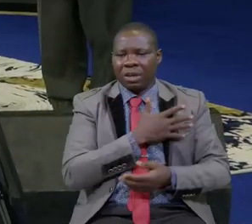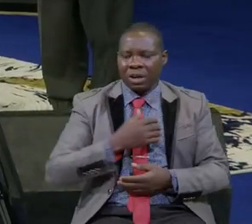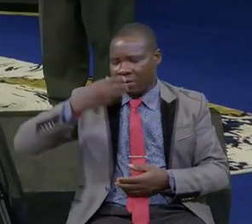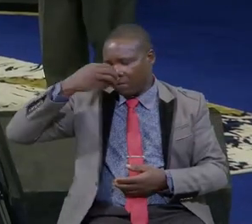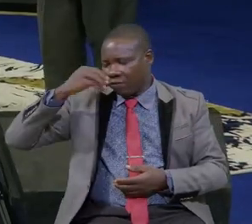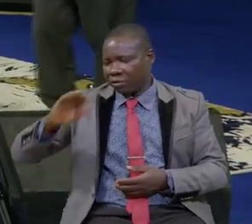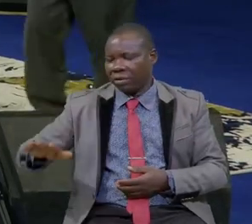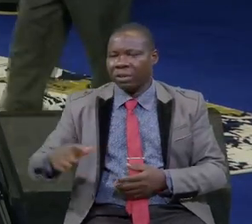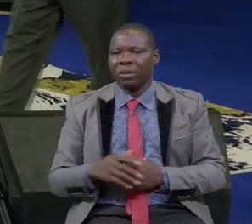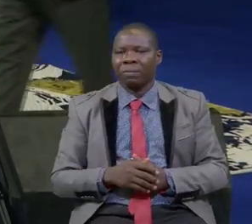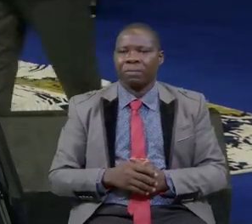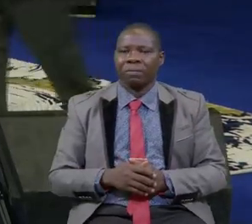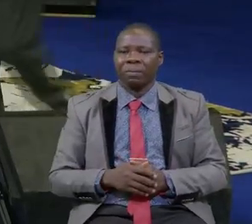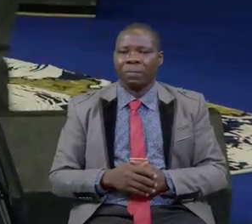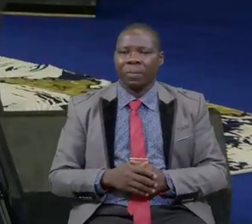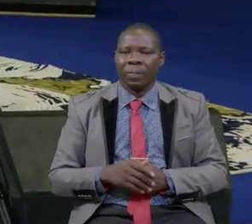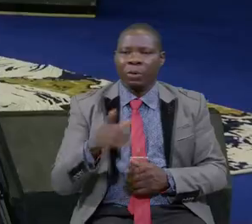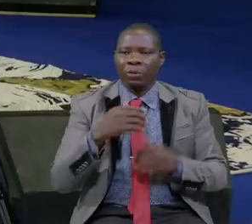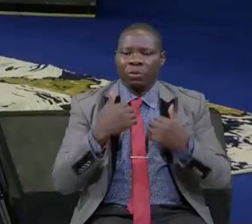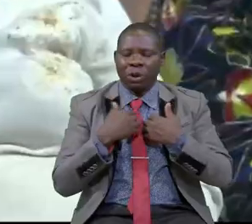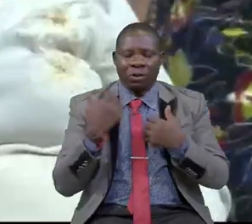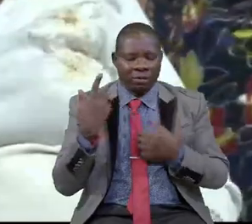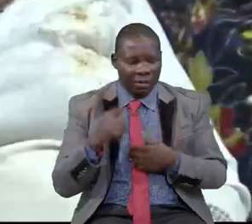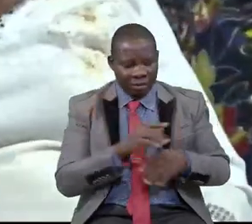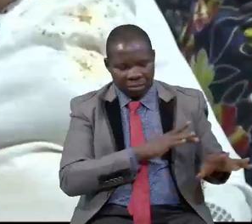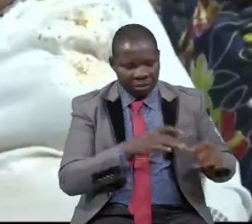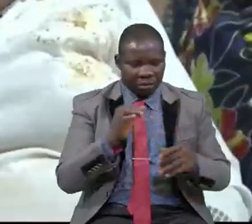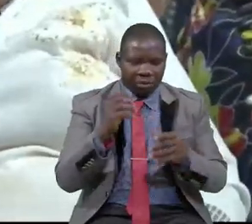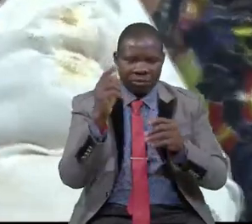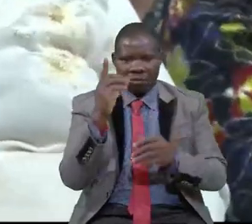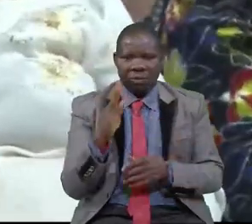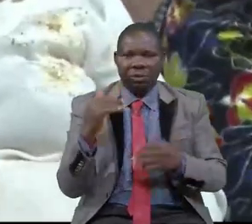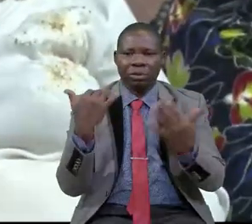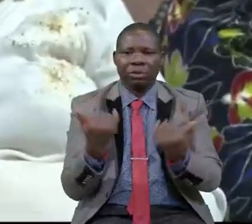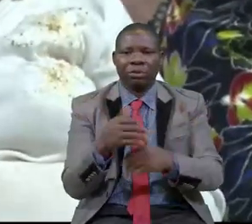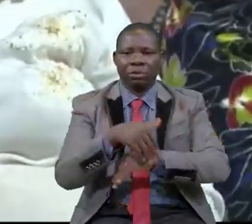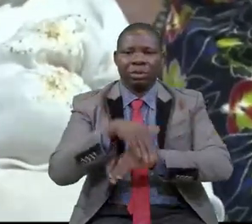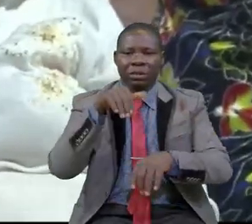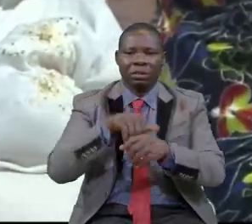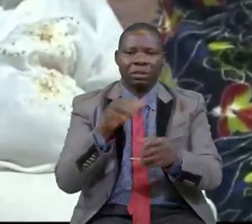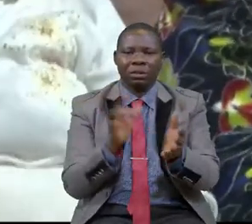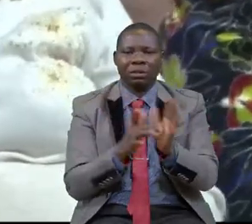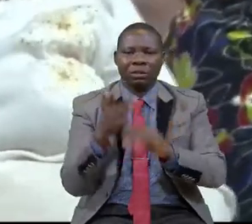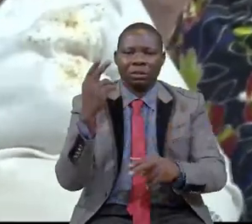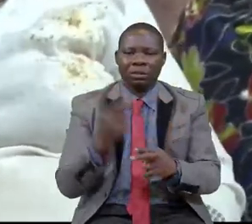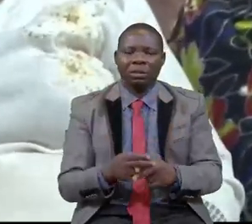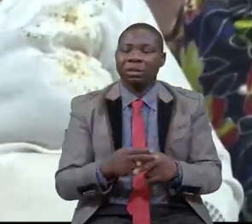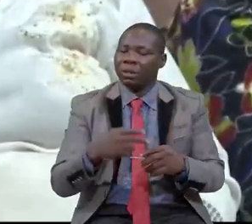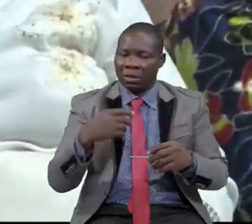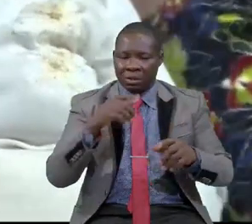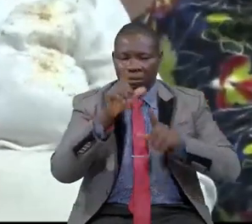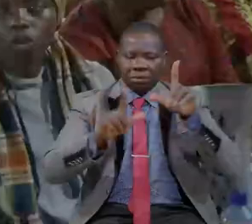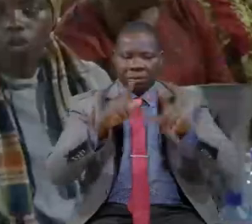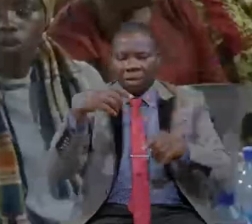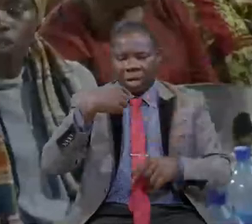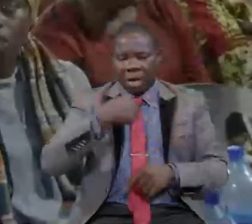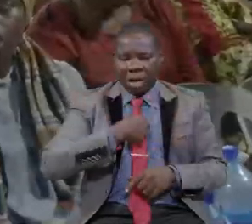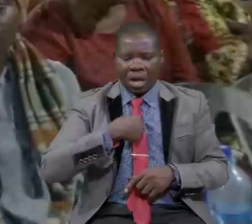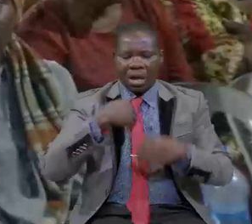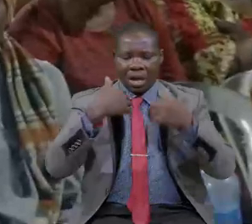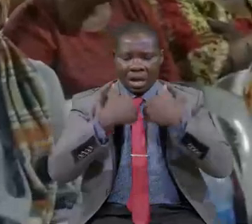forsake. You'll have the mercy of God tonight. I have the mercy of God tonight.